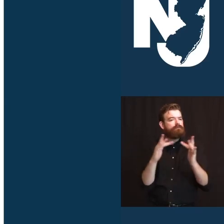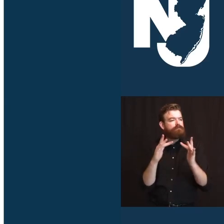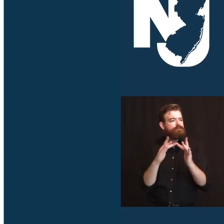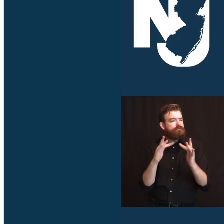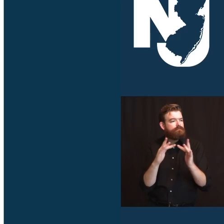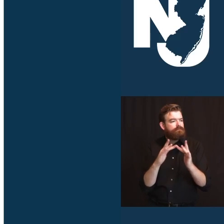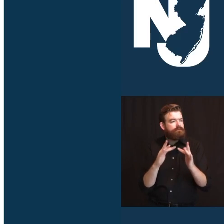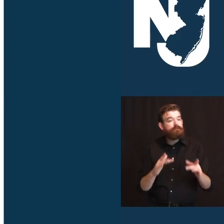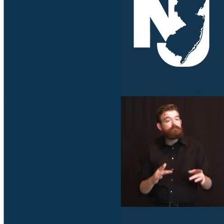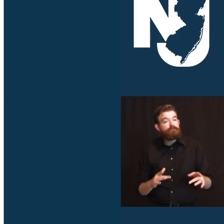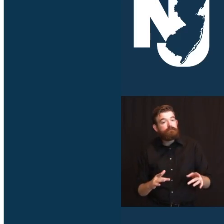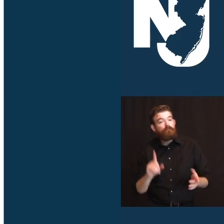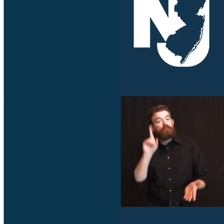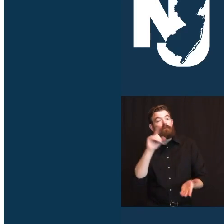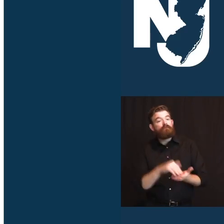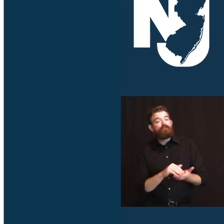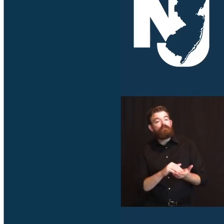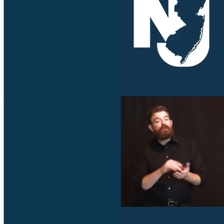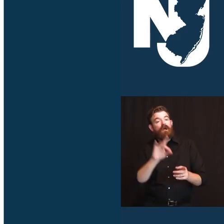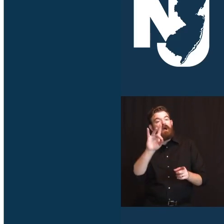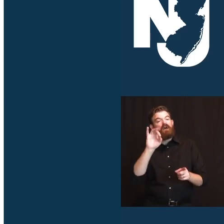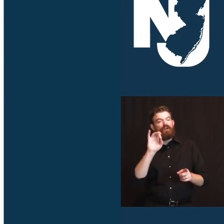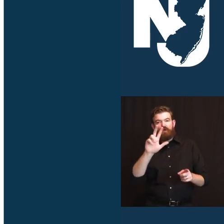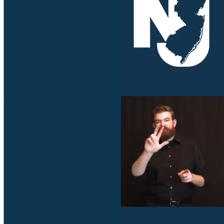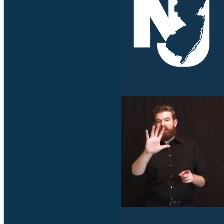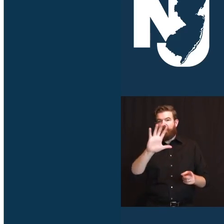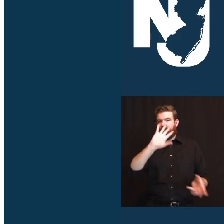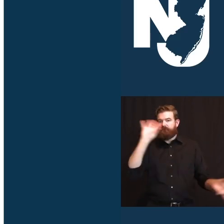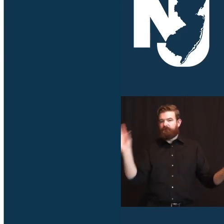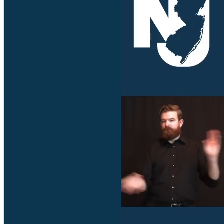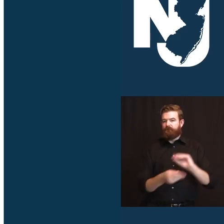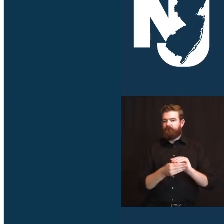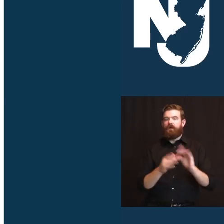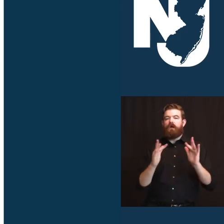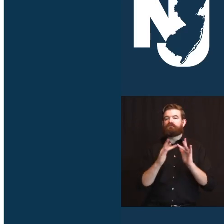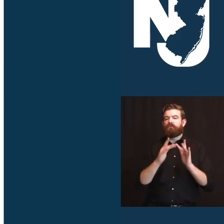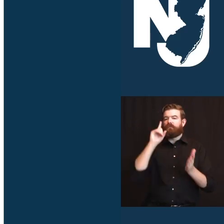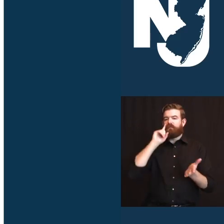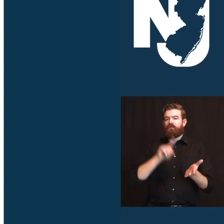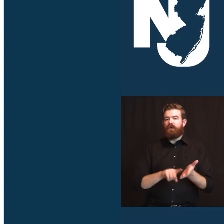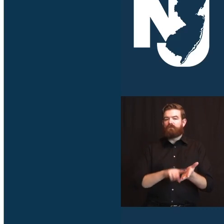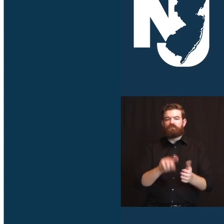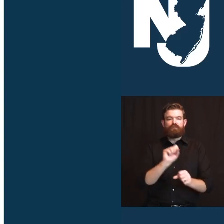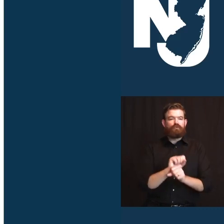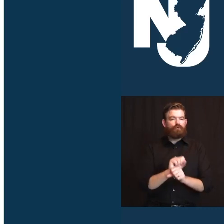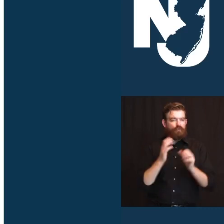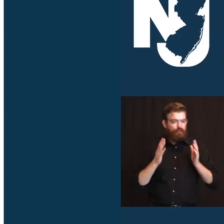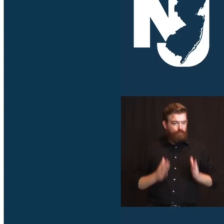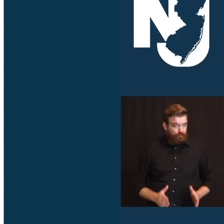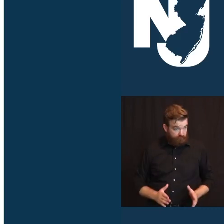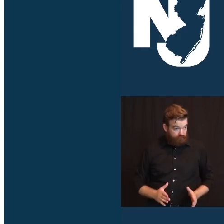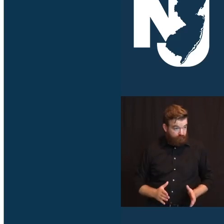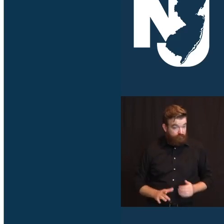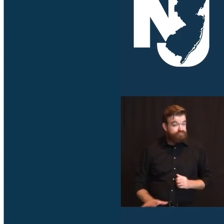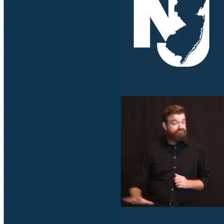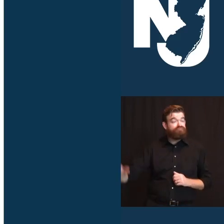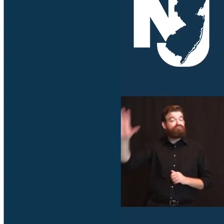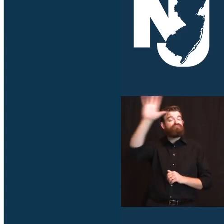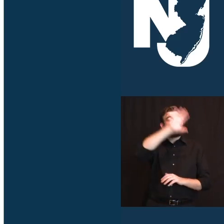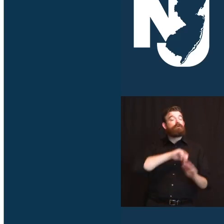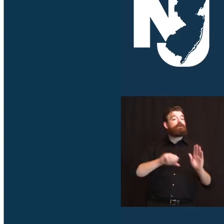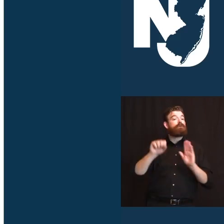the ground to protect our communities. So statewide, we are now at nearly 21 contact tracers for every